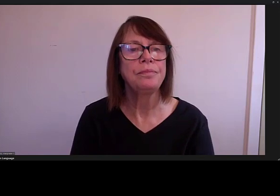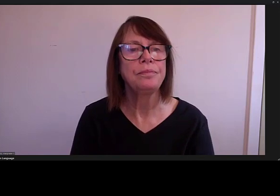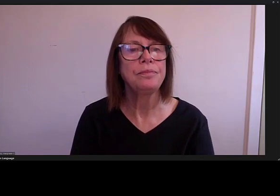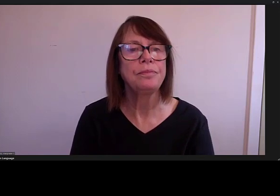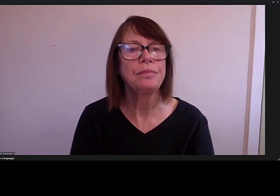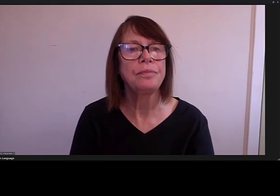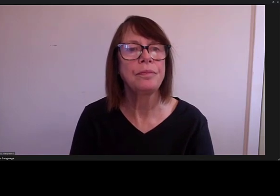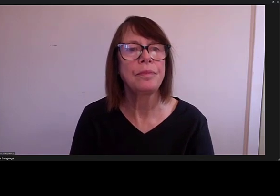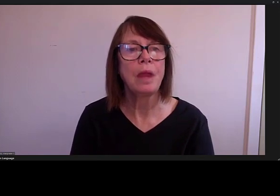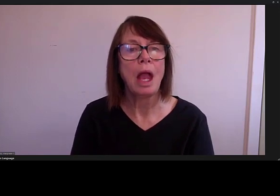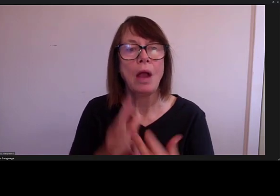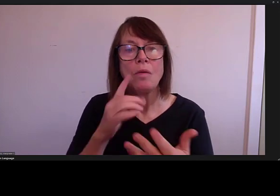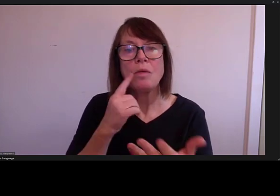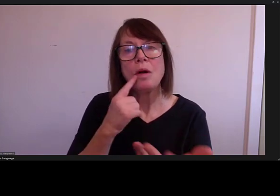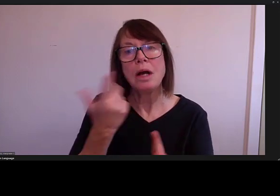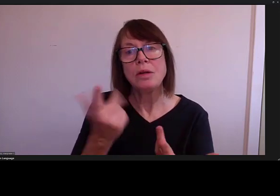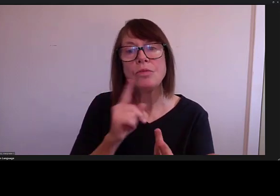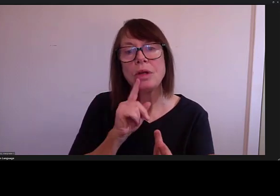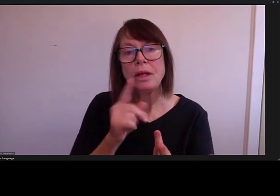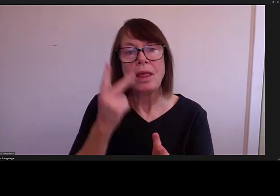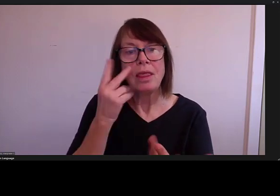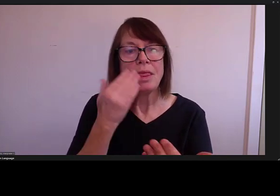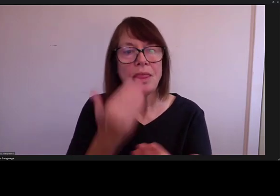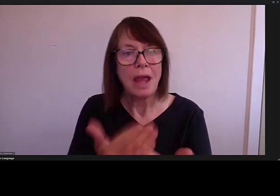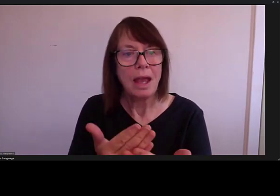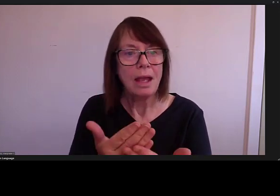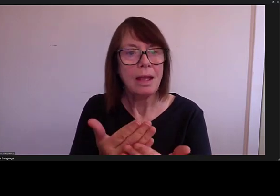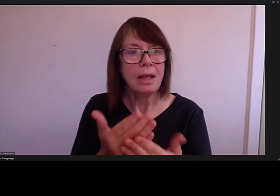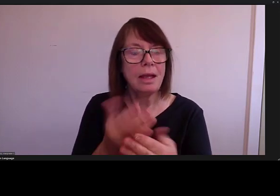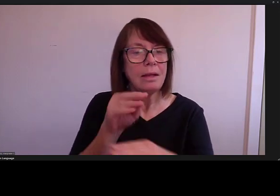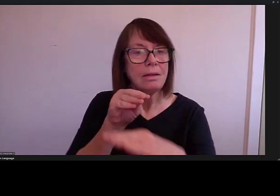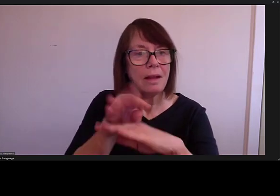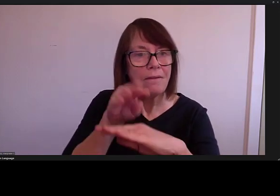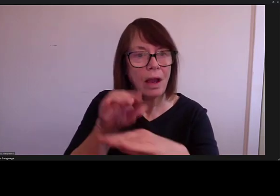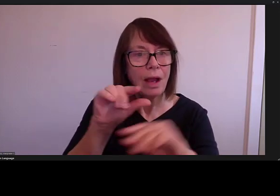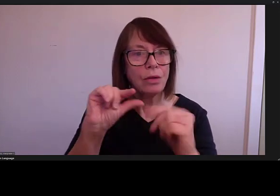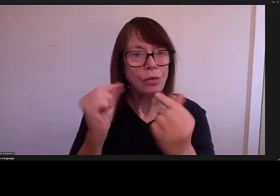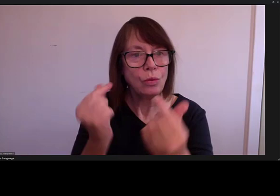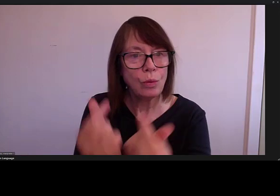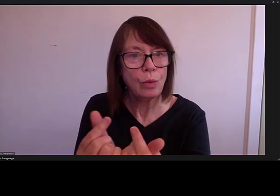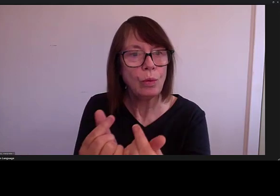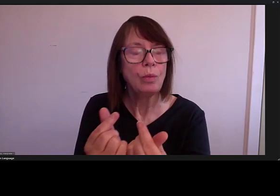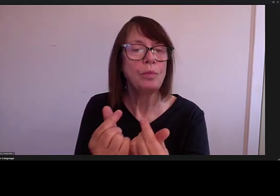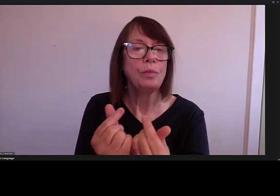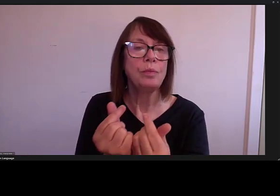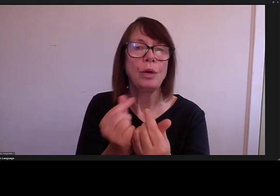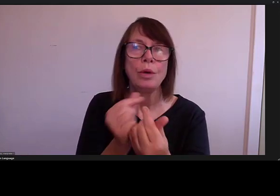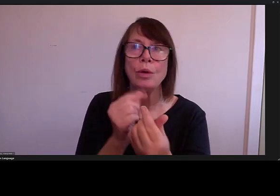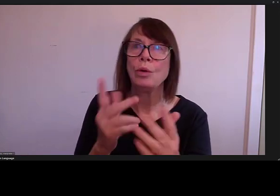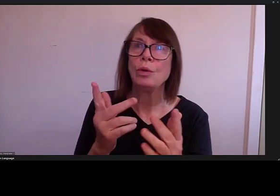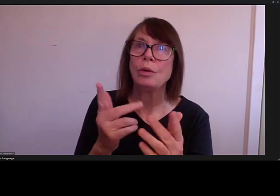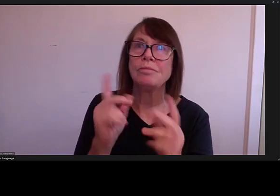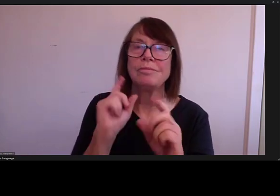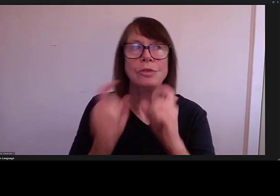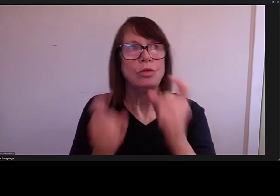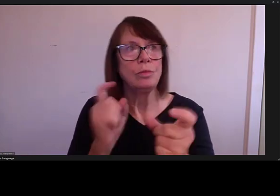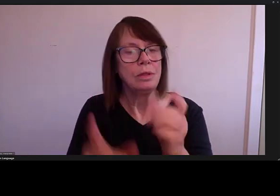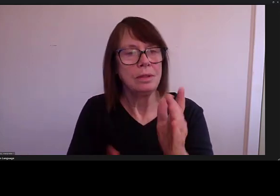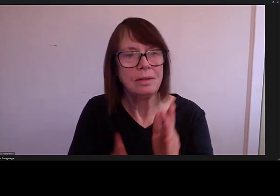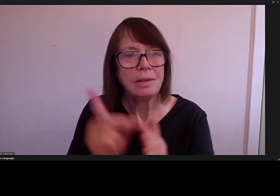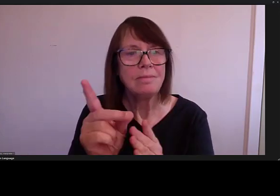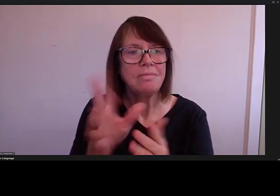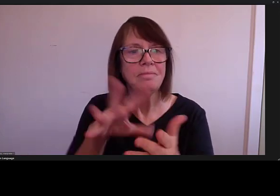take the opportunity to thank the advisory group that has contributed so much to the development of this